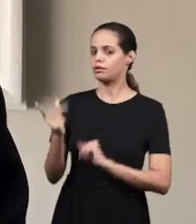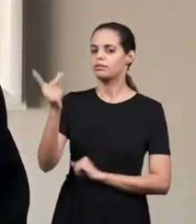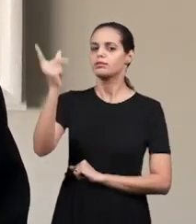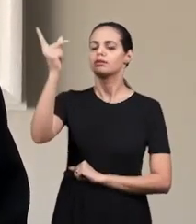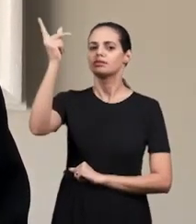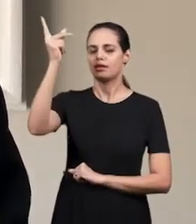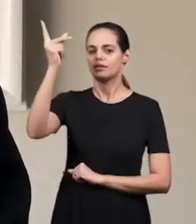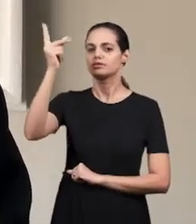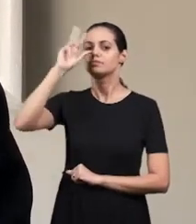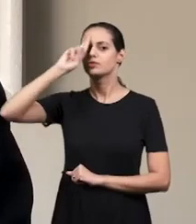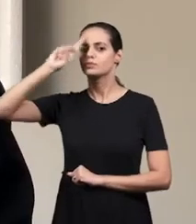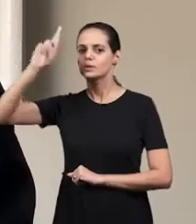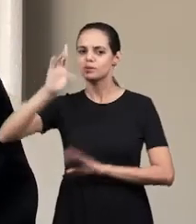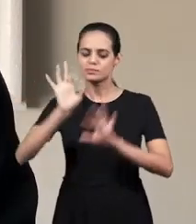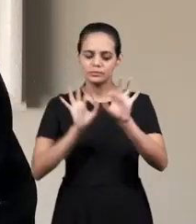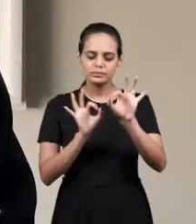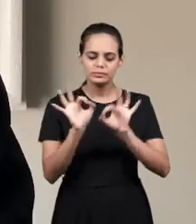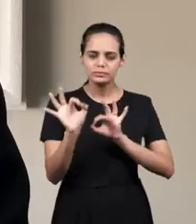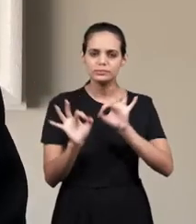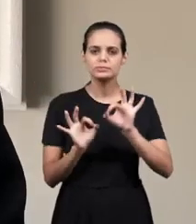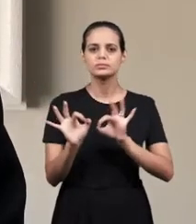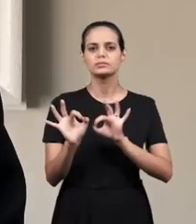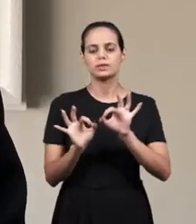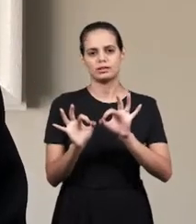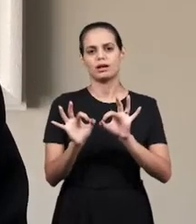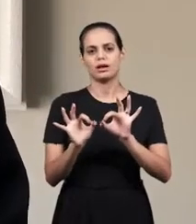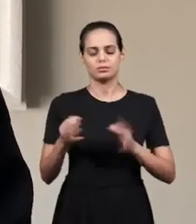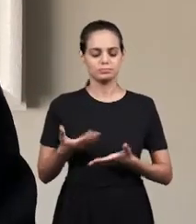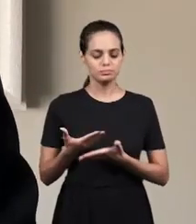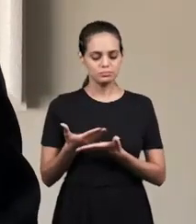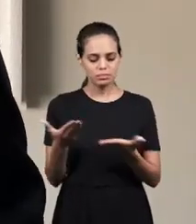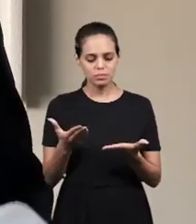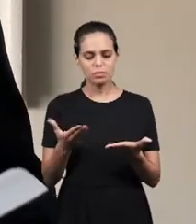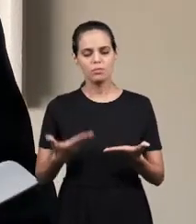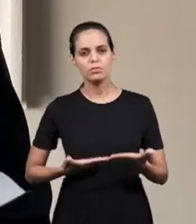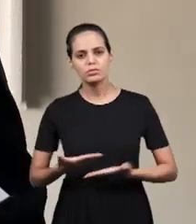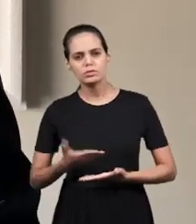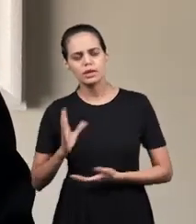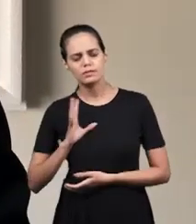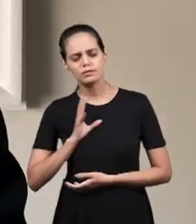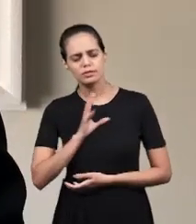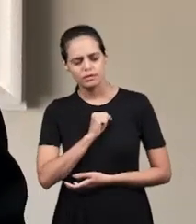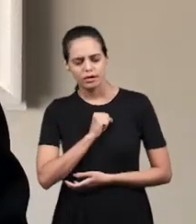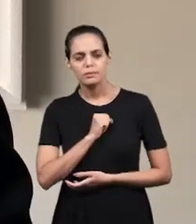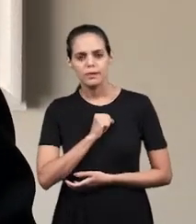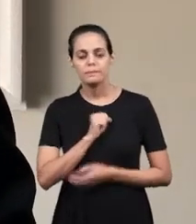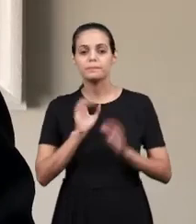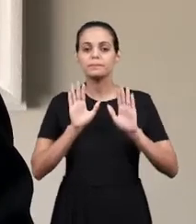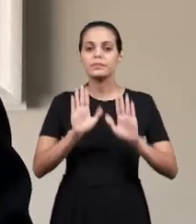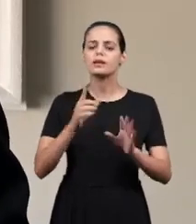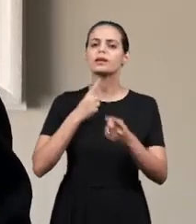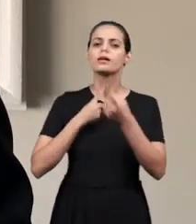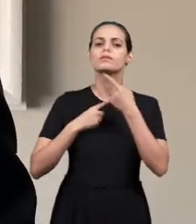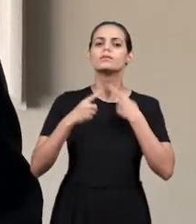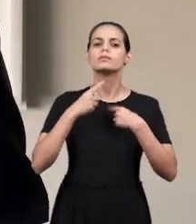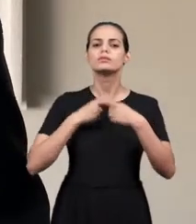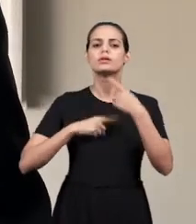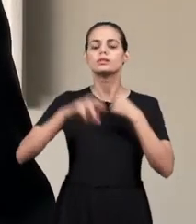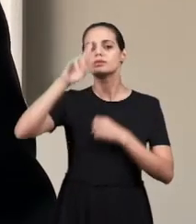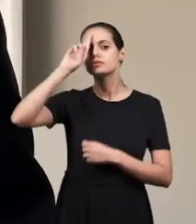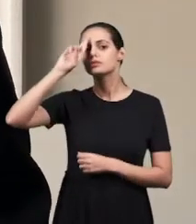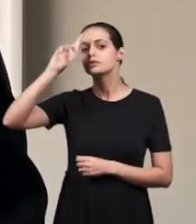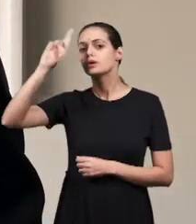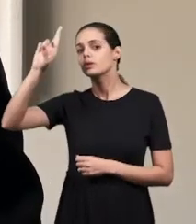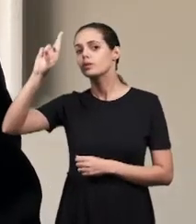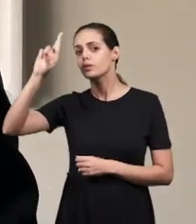those who believe in him. But certainly, this is not the desire of the Lord. And this is why Jesus manifested himself in the midst of those